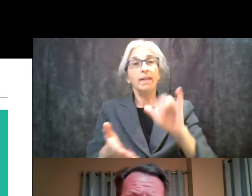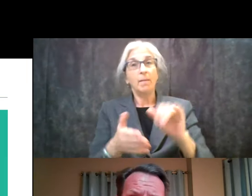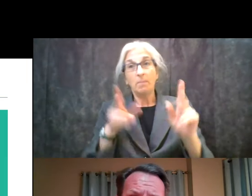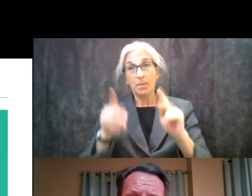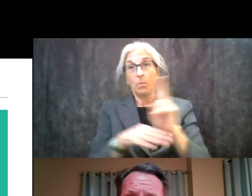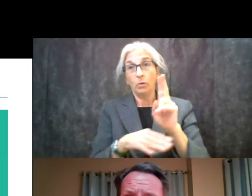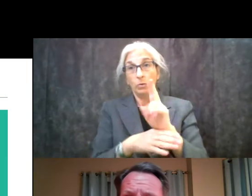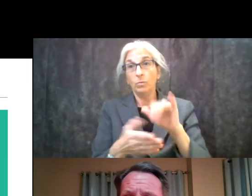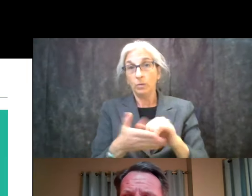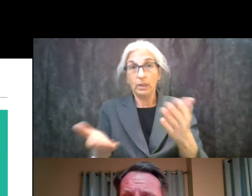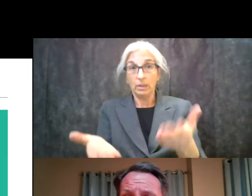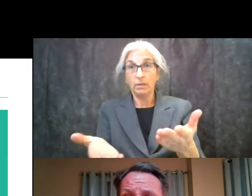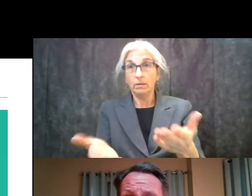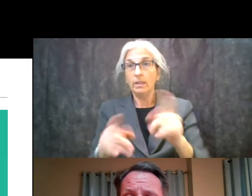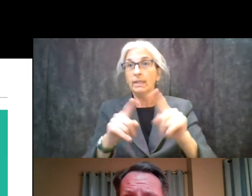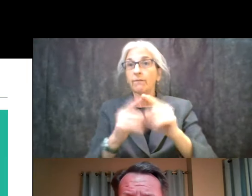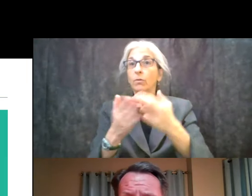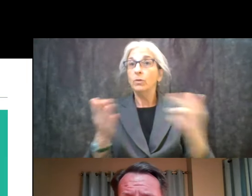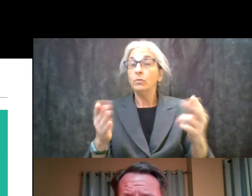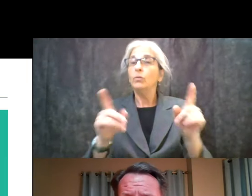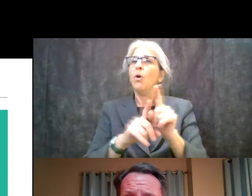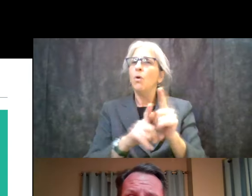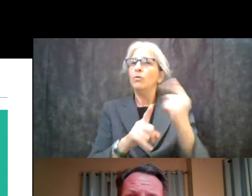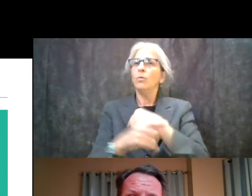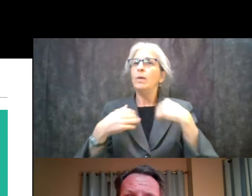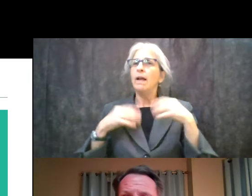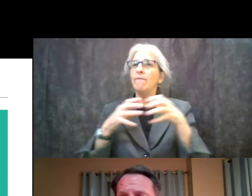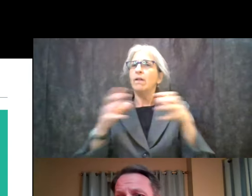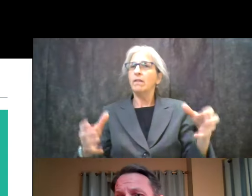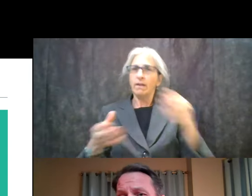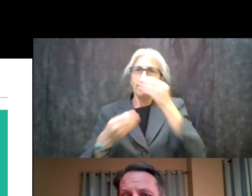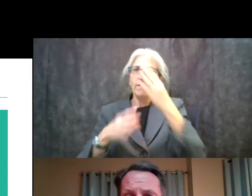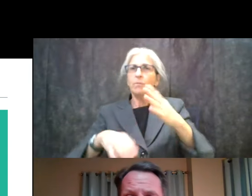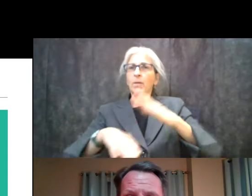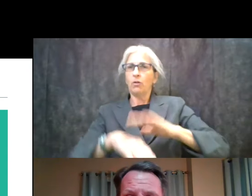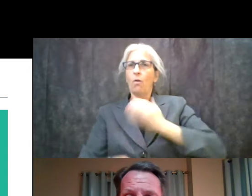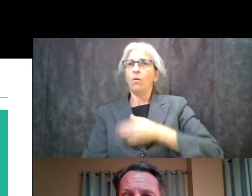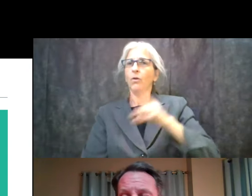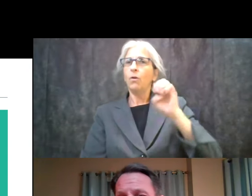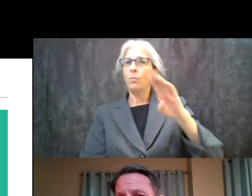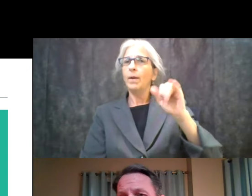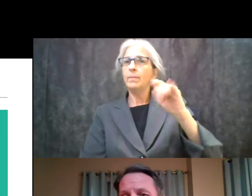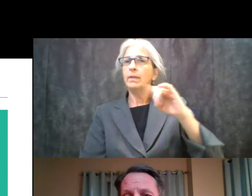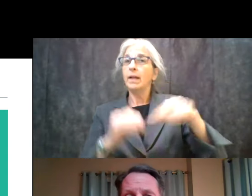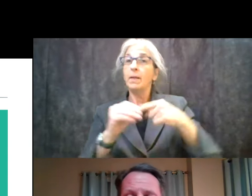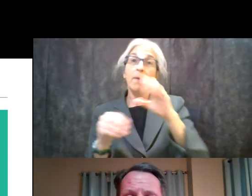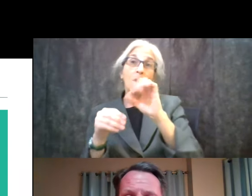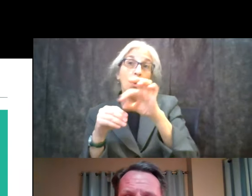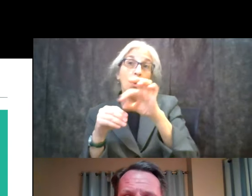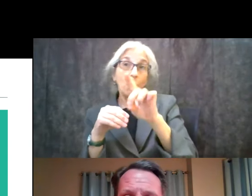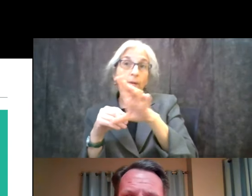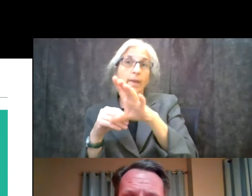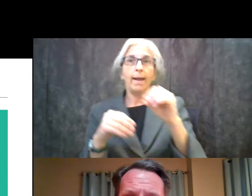We also have a lot of information on our websites related to COVID and cancer. So, you know, can my surgery be delayed? What does it mean if I have